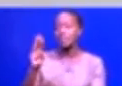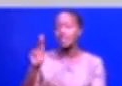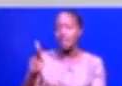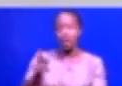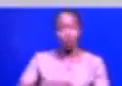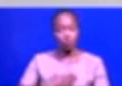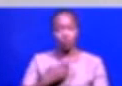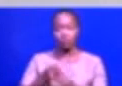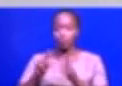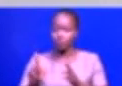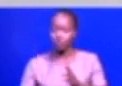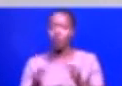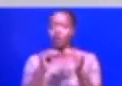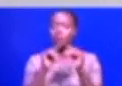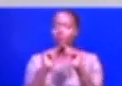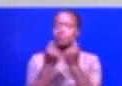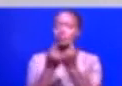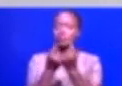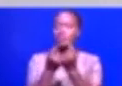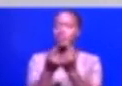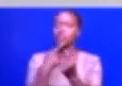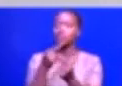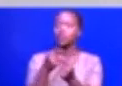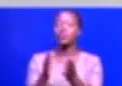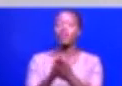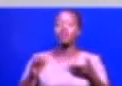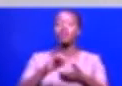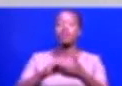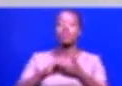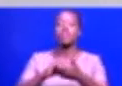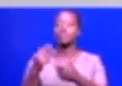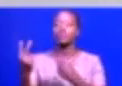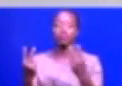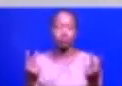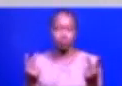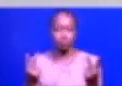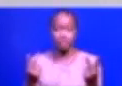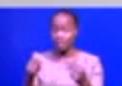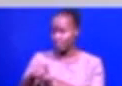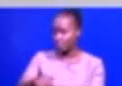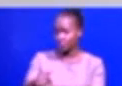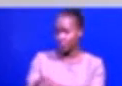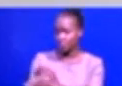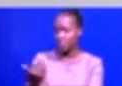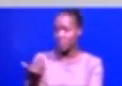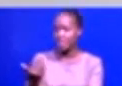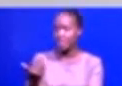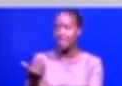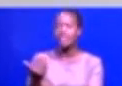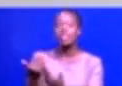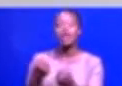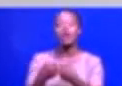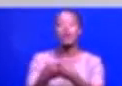the lower league, the Nairobi League, and therefore they have locked the series at 2-2. And today, this morning, they are squaring out